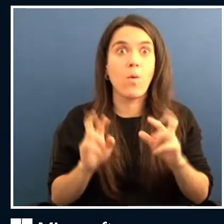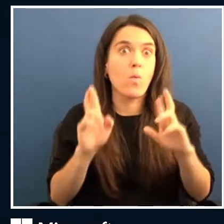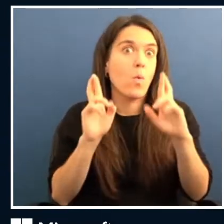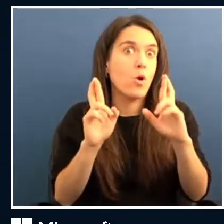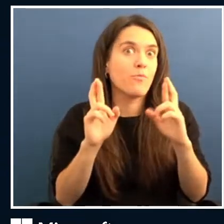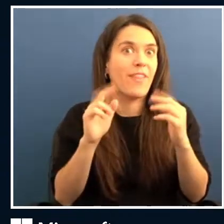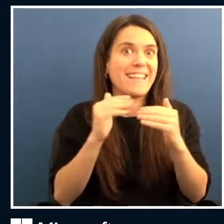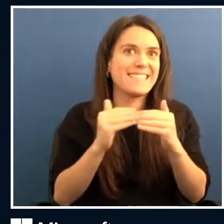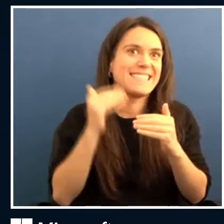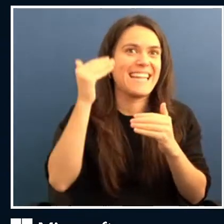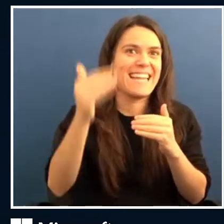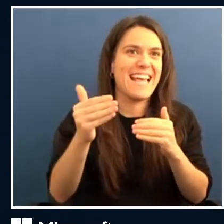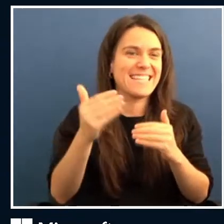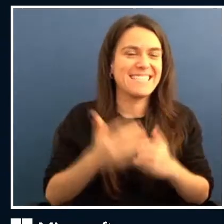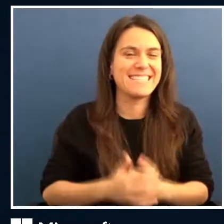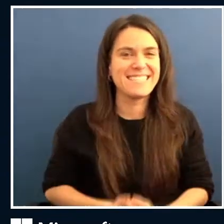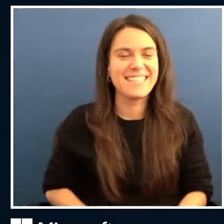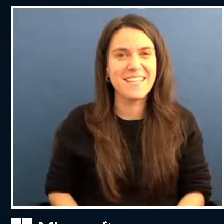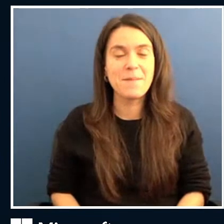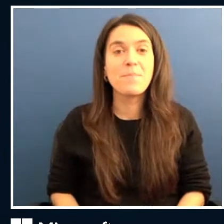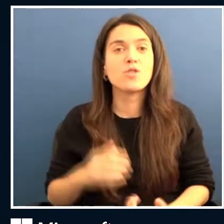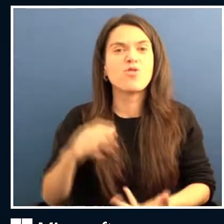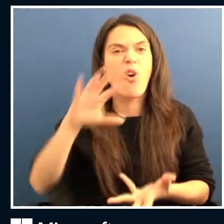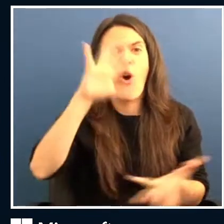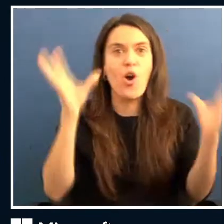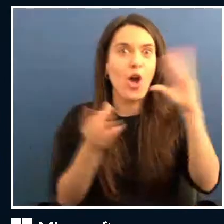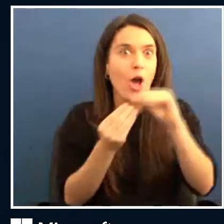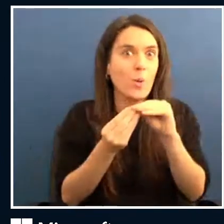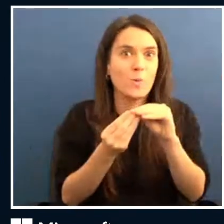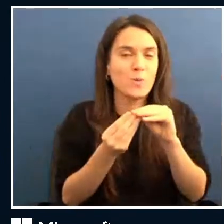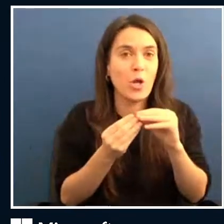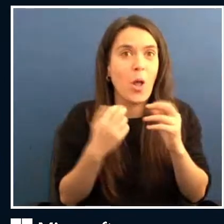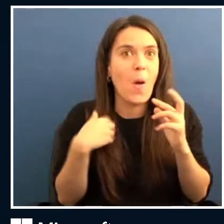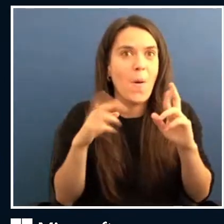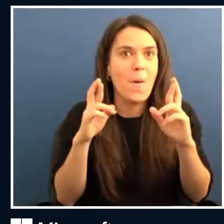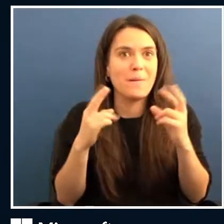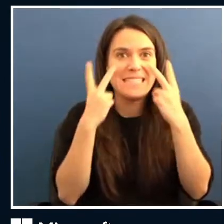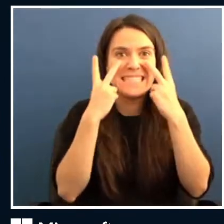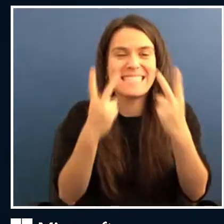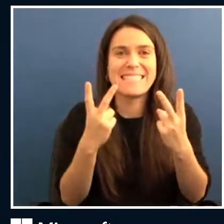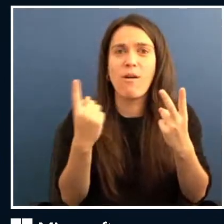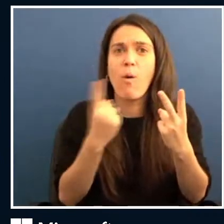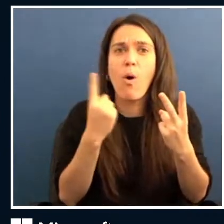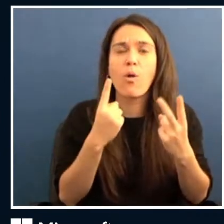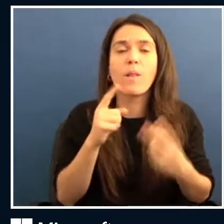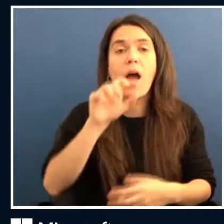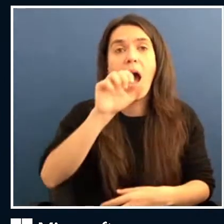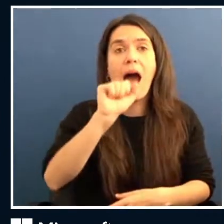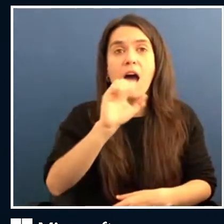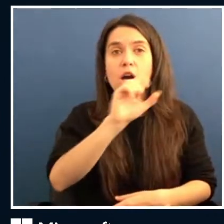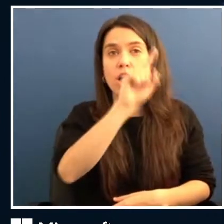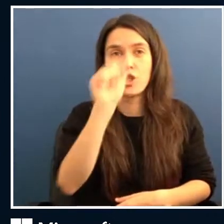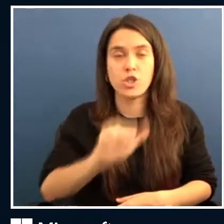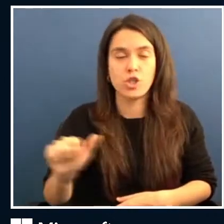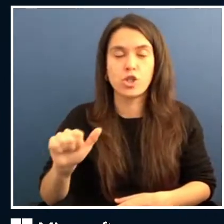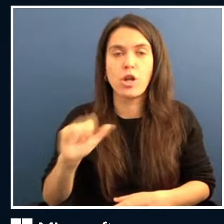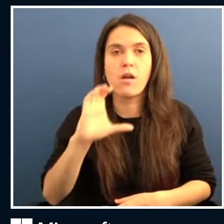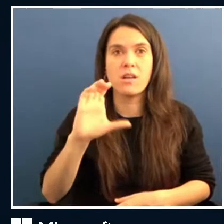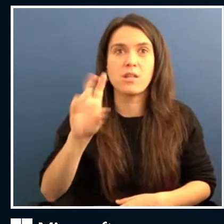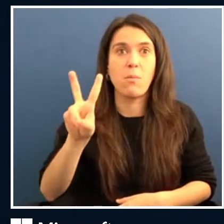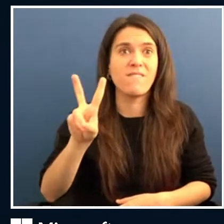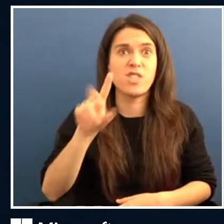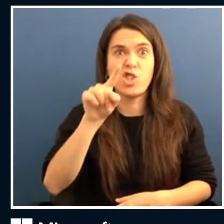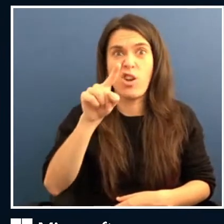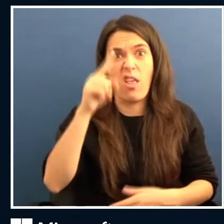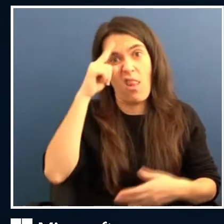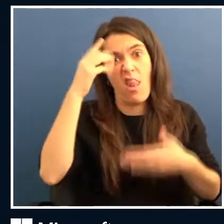And so in conclusion, I hope that you see that the only limit to Azure Custom Vision's power is your imagination. I hope you